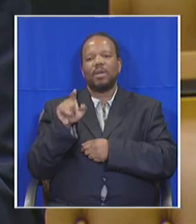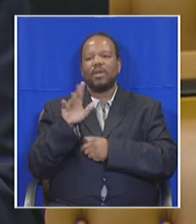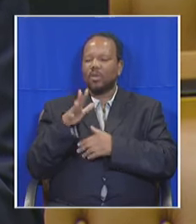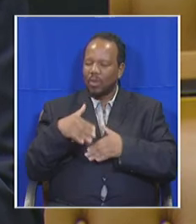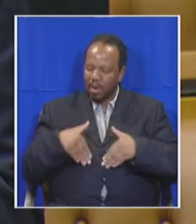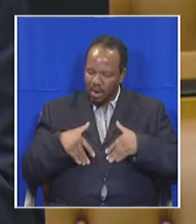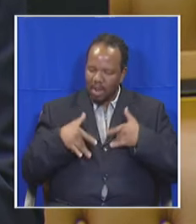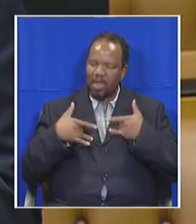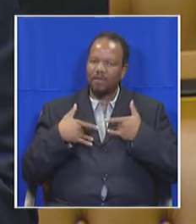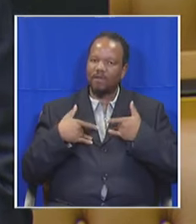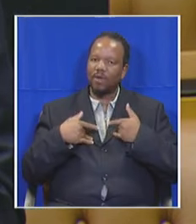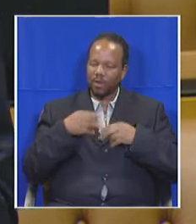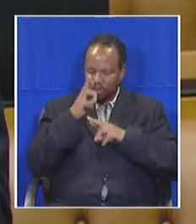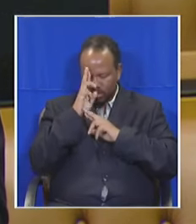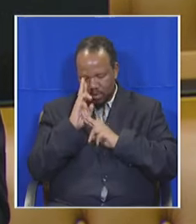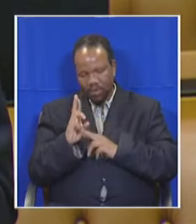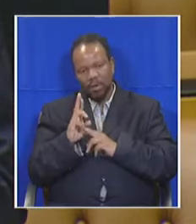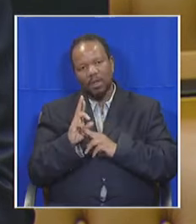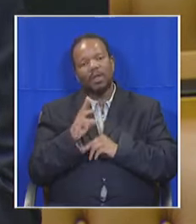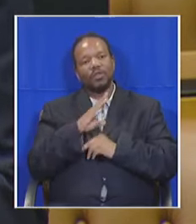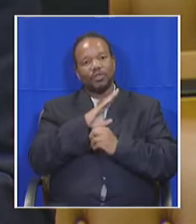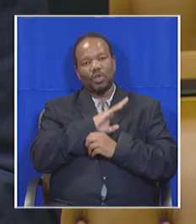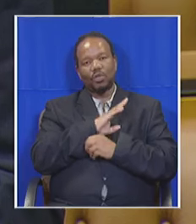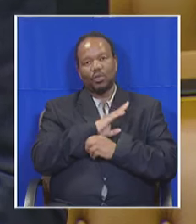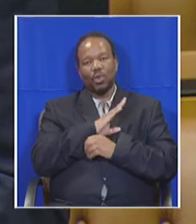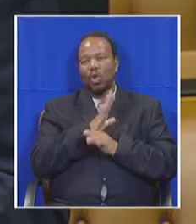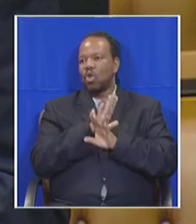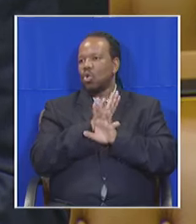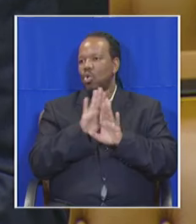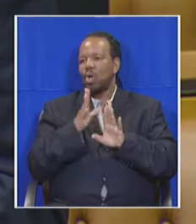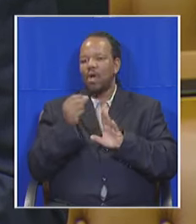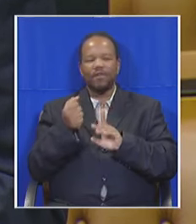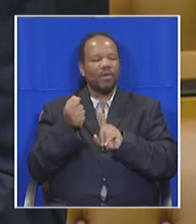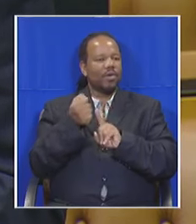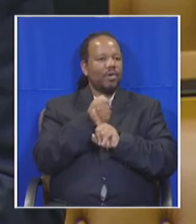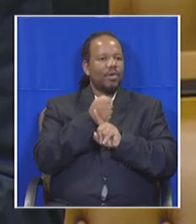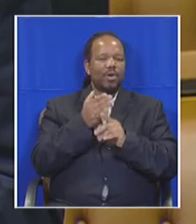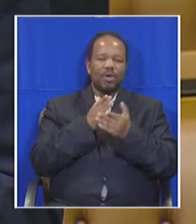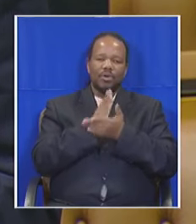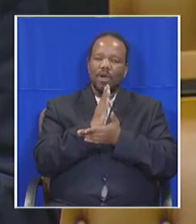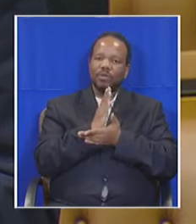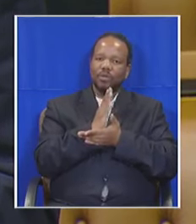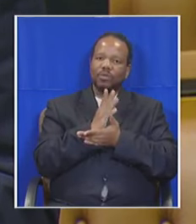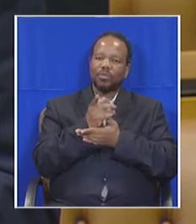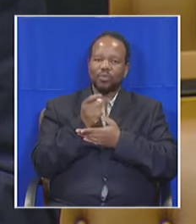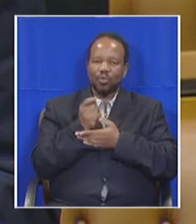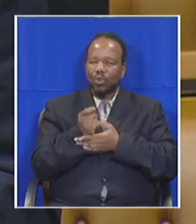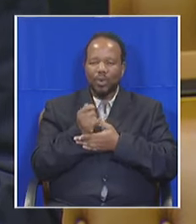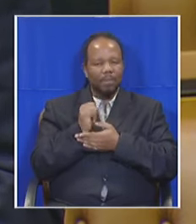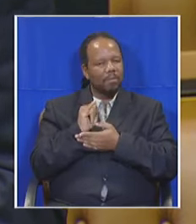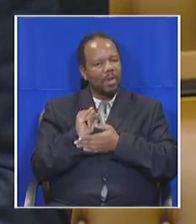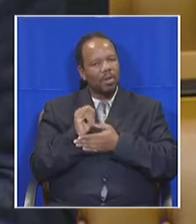and security, as well as their right not to be subject to torture and cruel, inhumane,